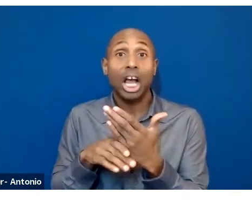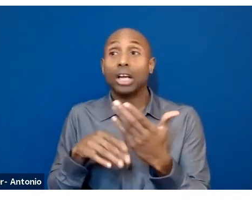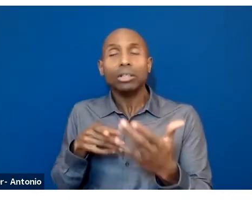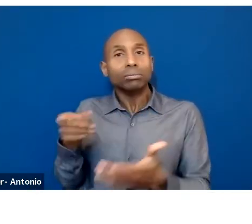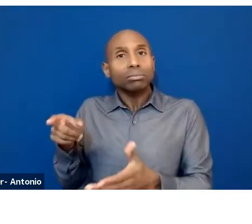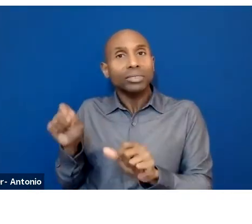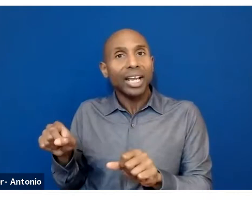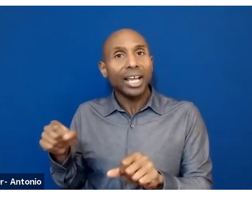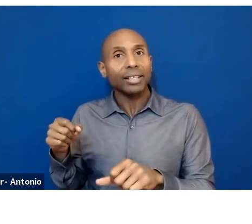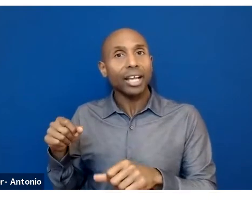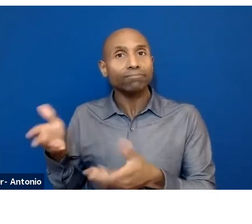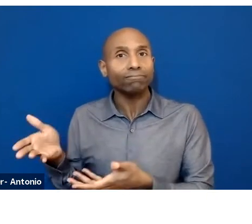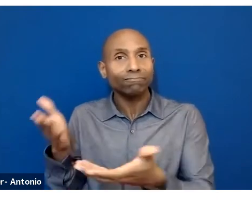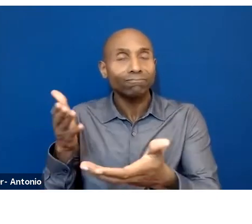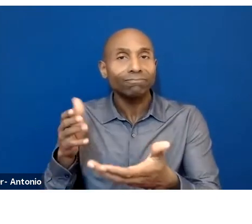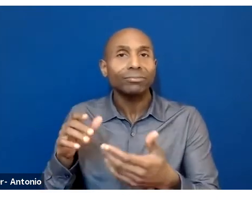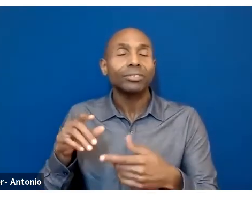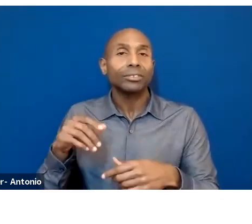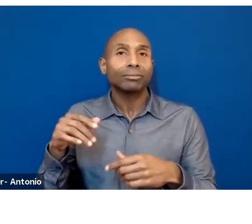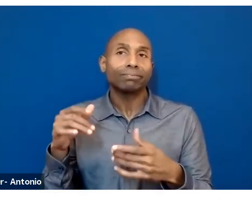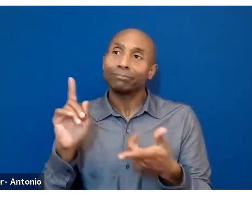health, etc. And so,